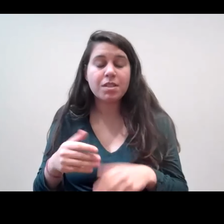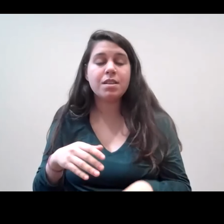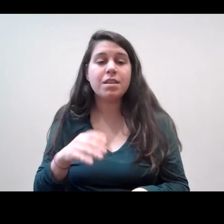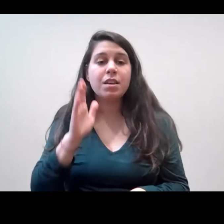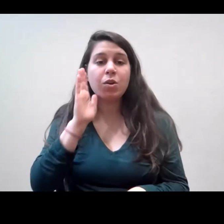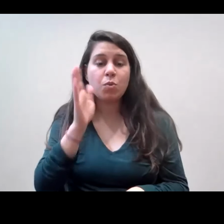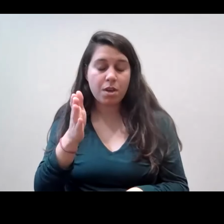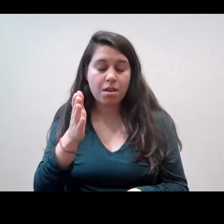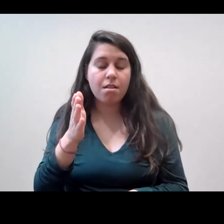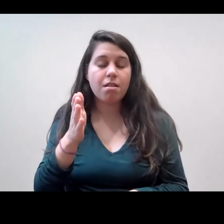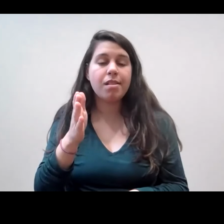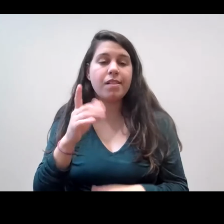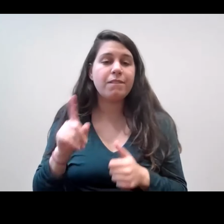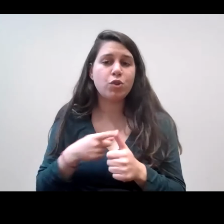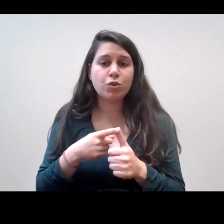to